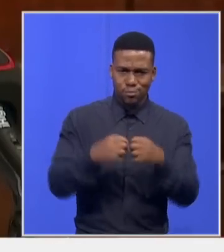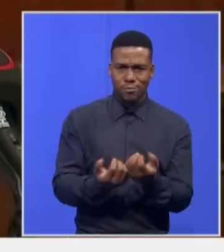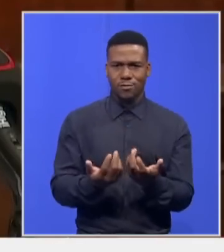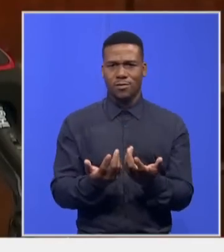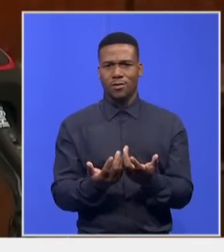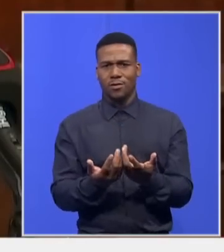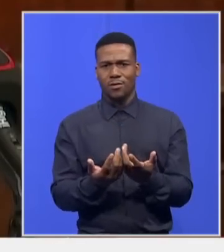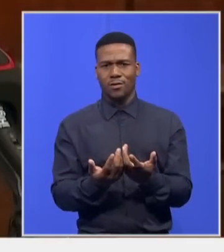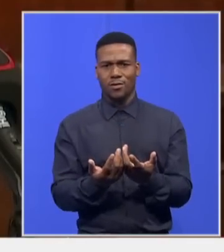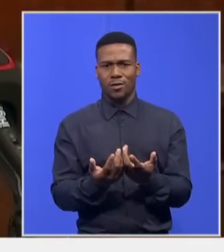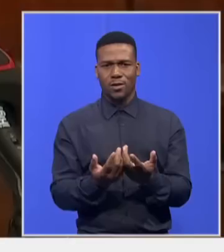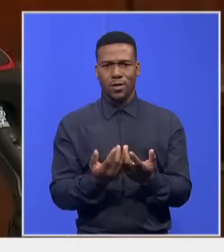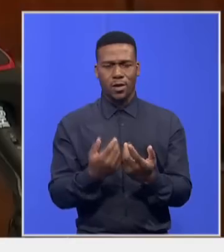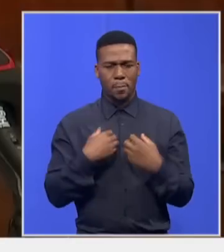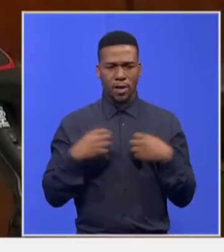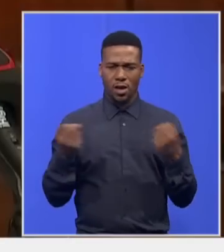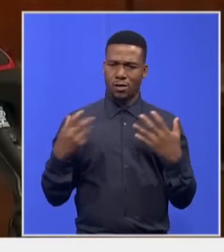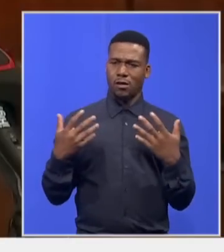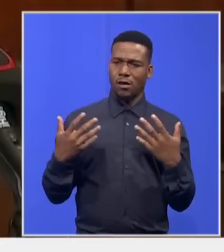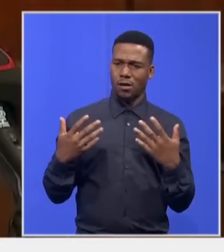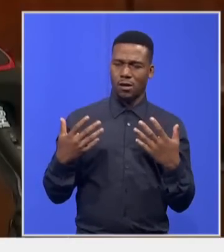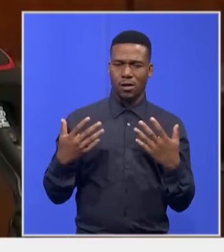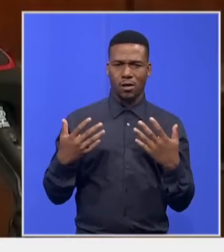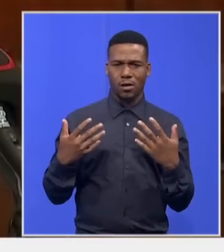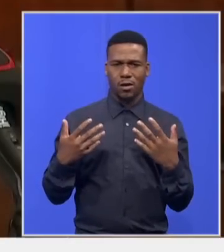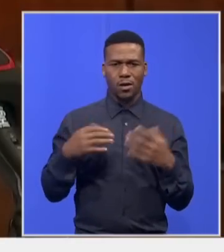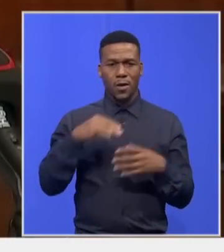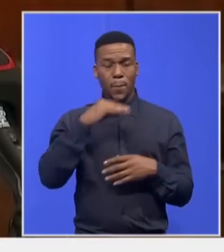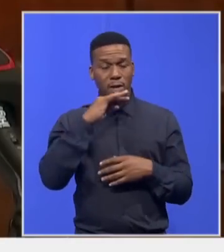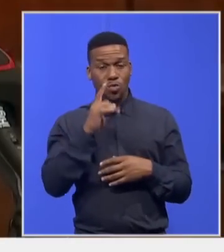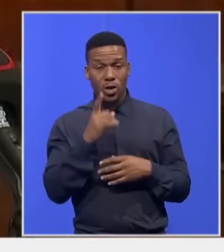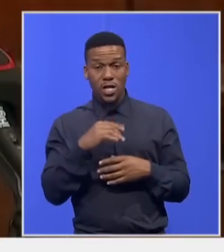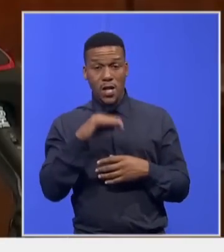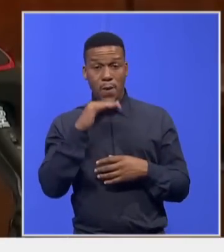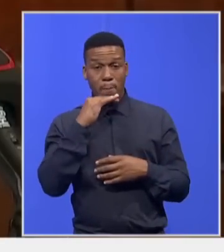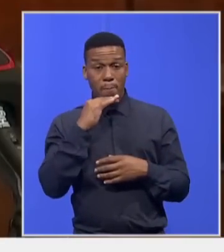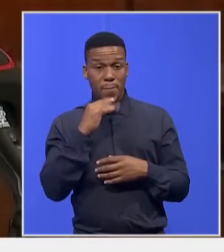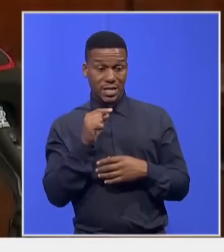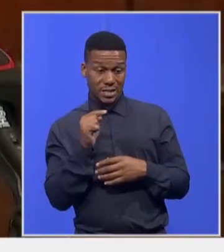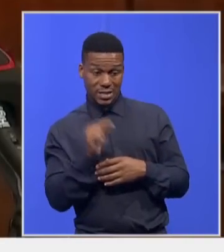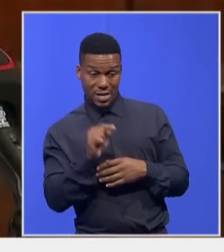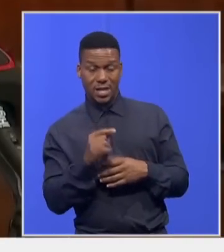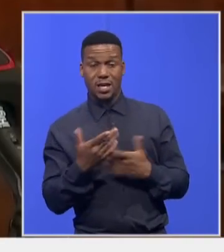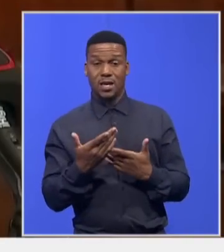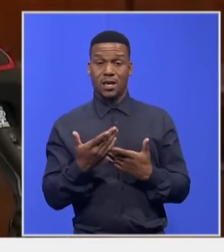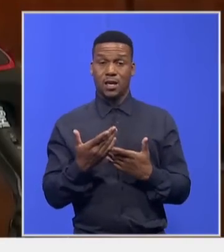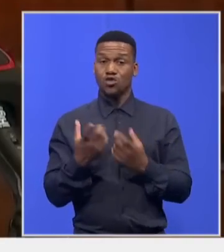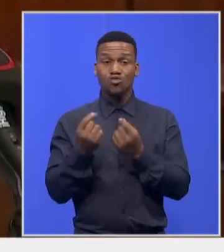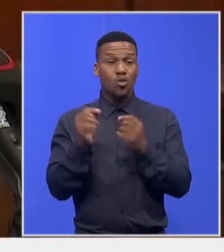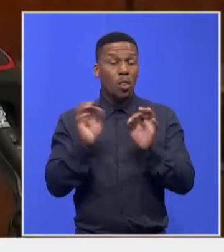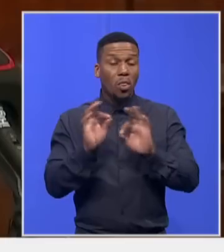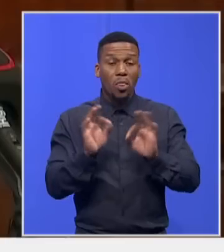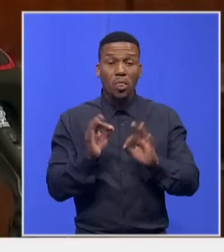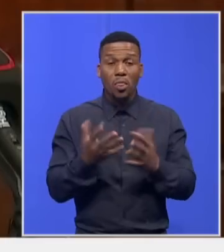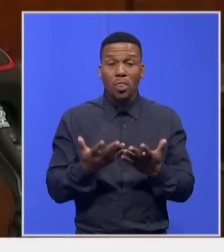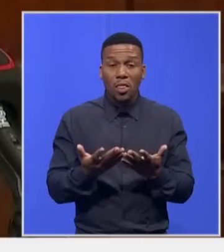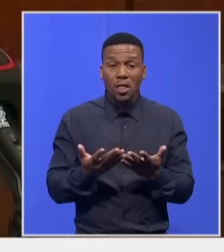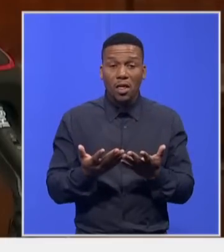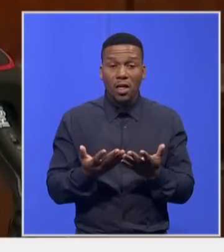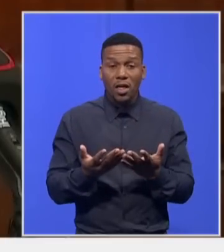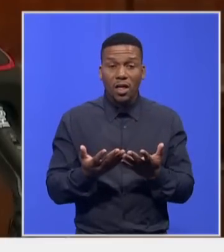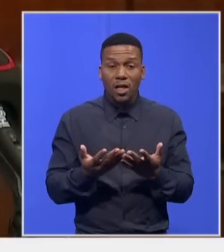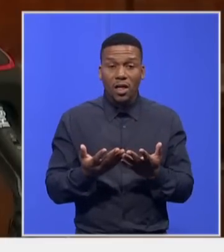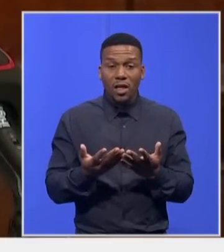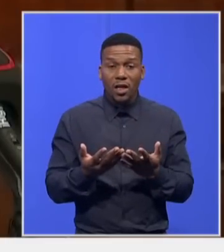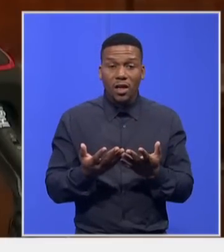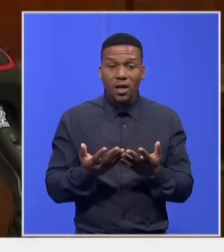So that's philosophy maintenance. So we have not been, in some instances, that has not been done. And of course, in some